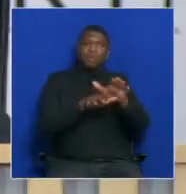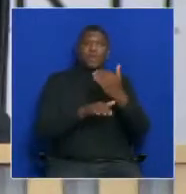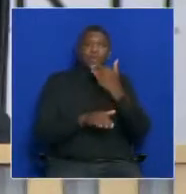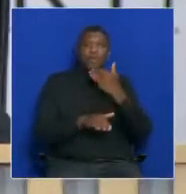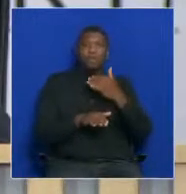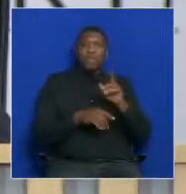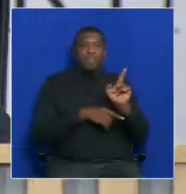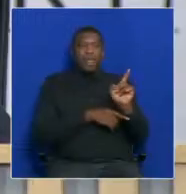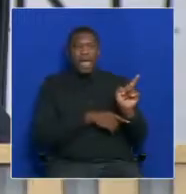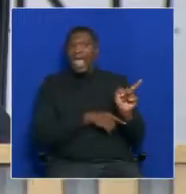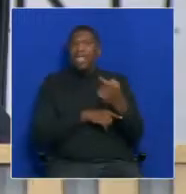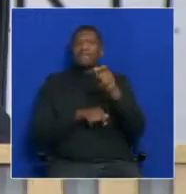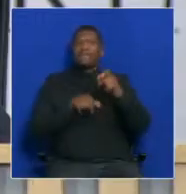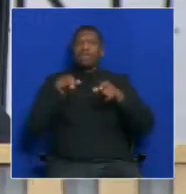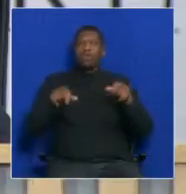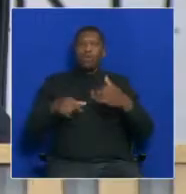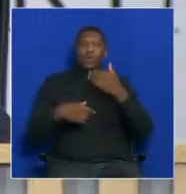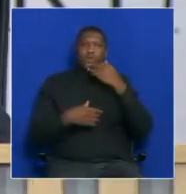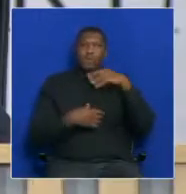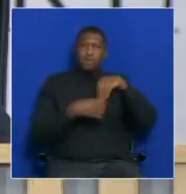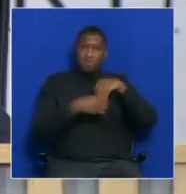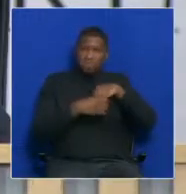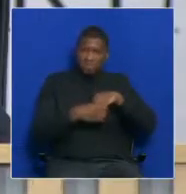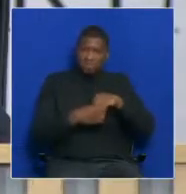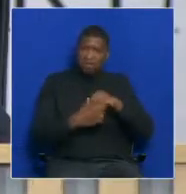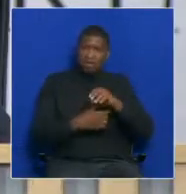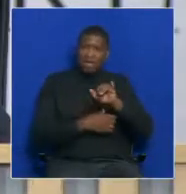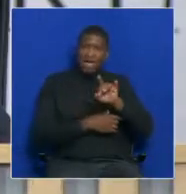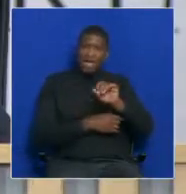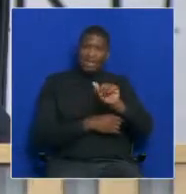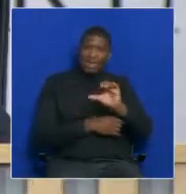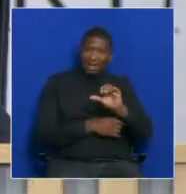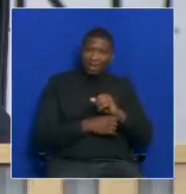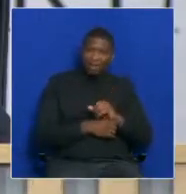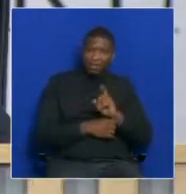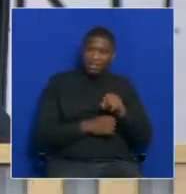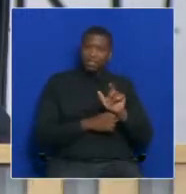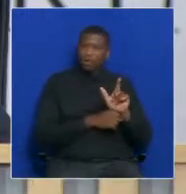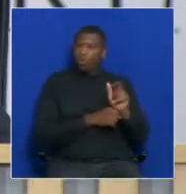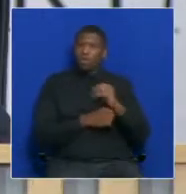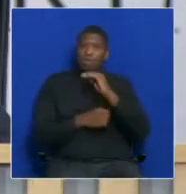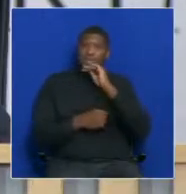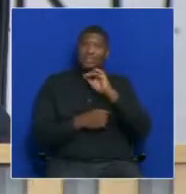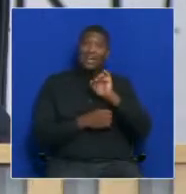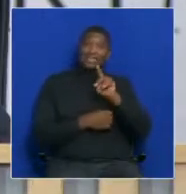or only those below the ID? It applies to everyone. Including the ID? Yes.